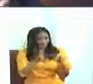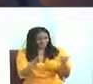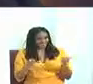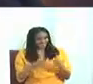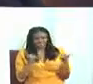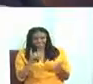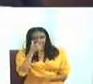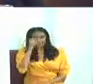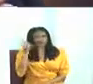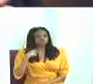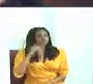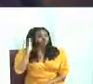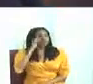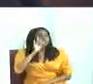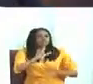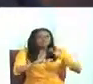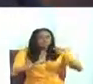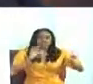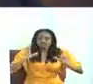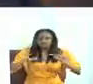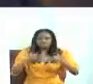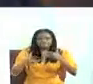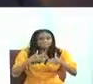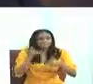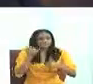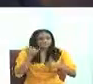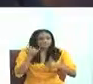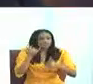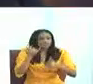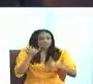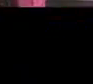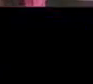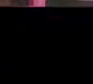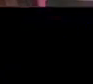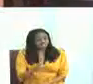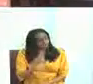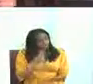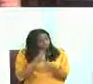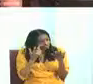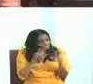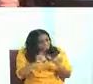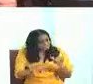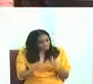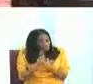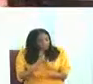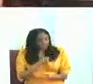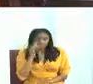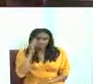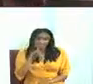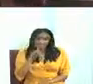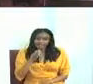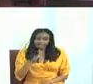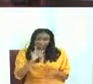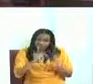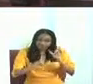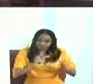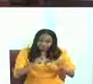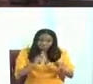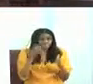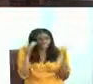Because we just want to love you, whether you like it or not. So hang in there with us. You'll get to love us even more. Well, yep, you'll love us